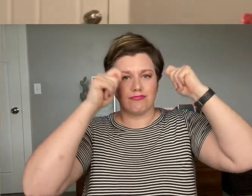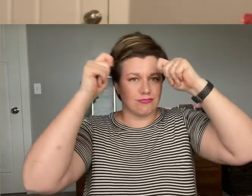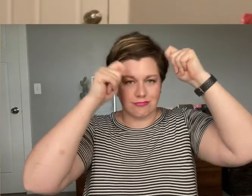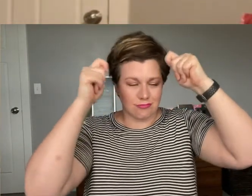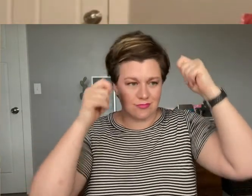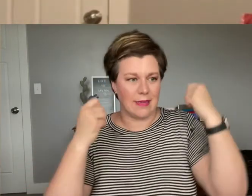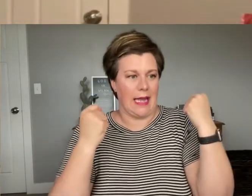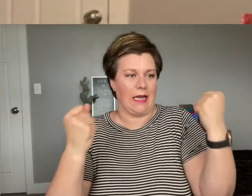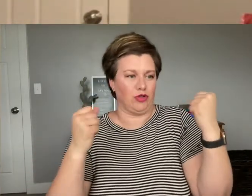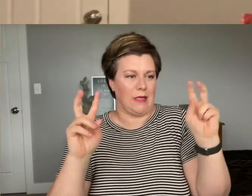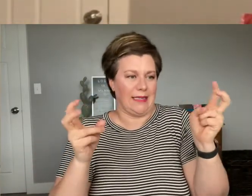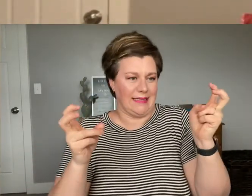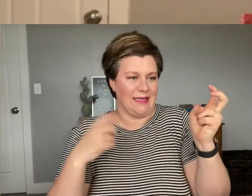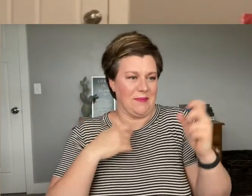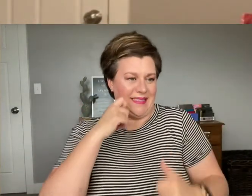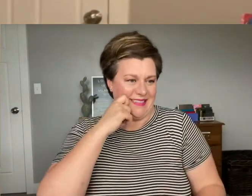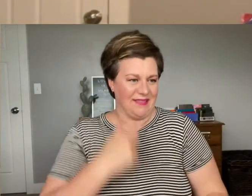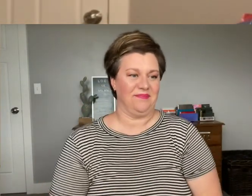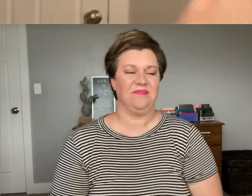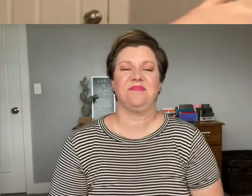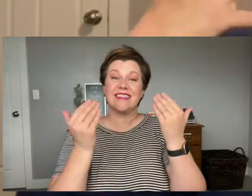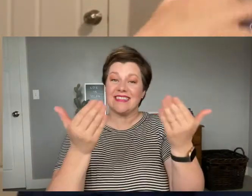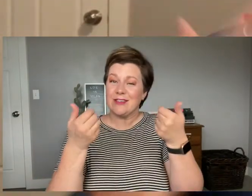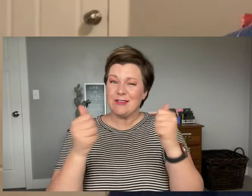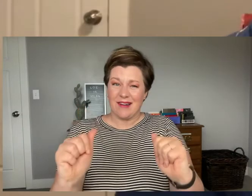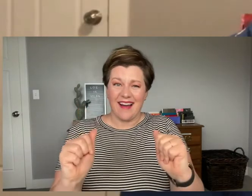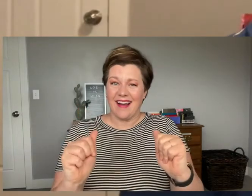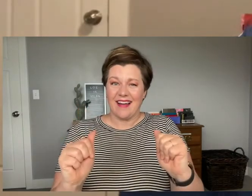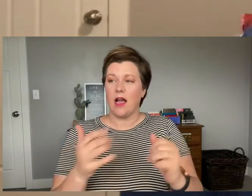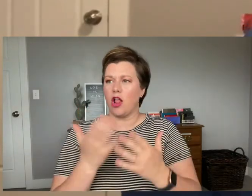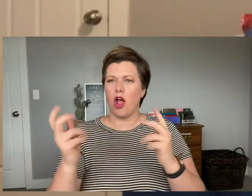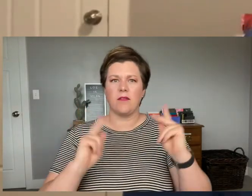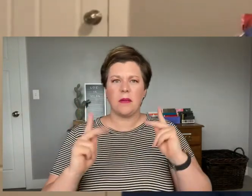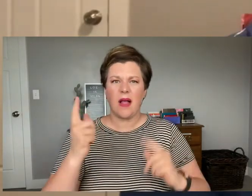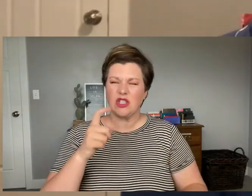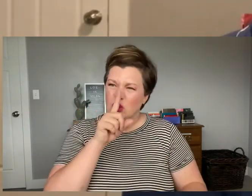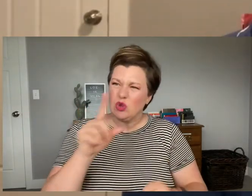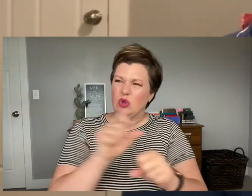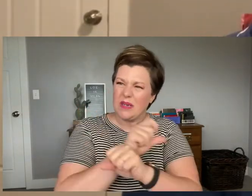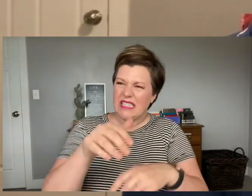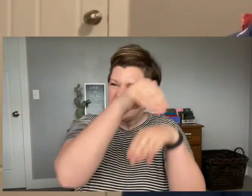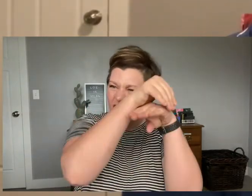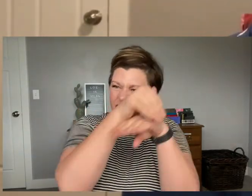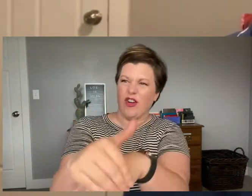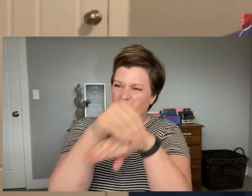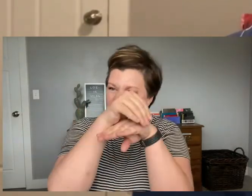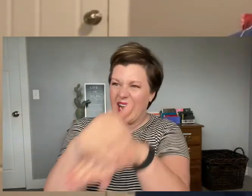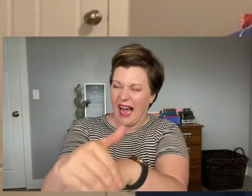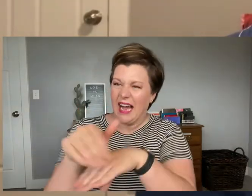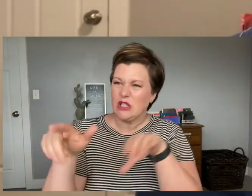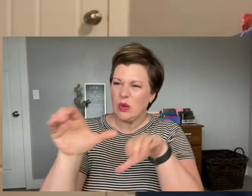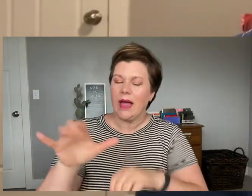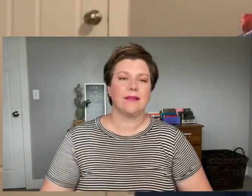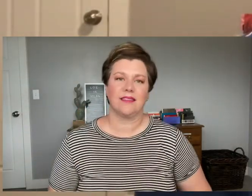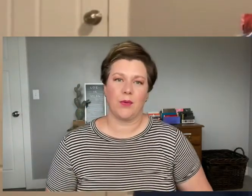the tool that I use to exercise my skin and give it a nice little boost. So go ahead and try it, you guys. A lot of people